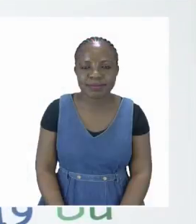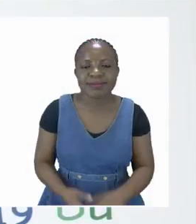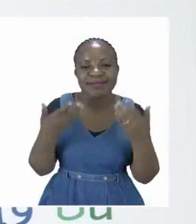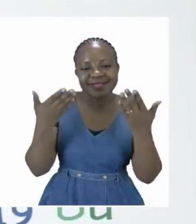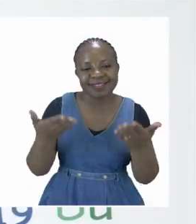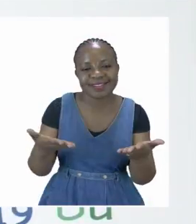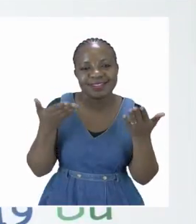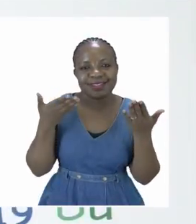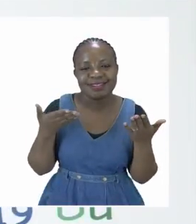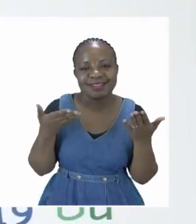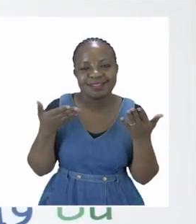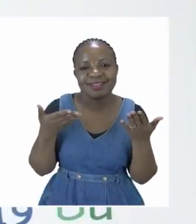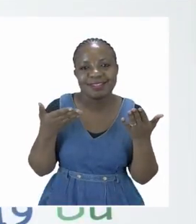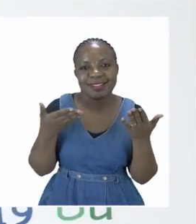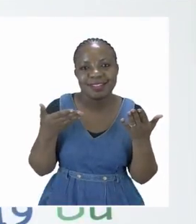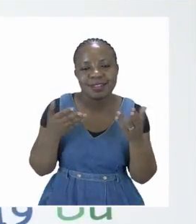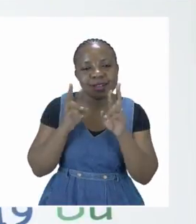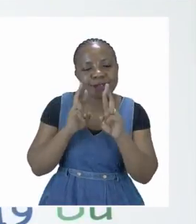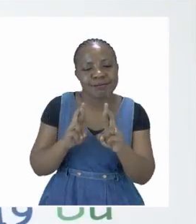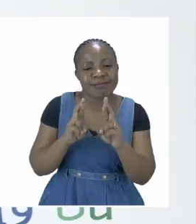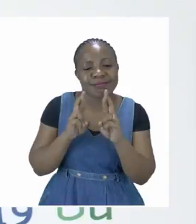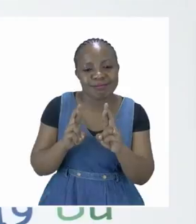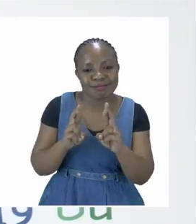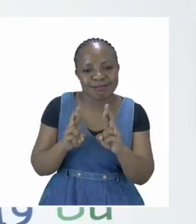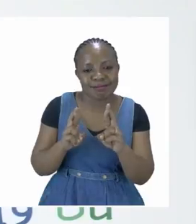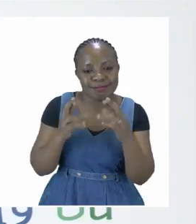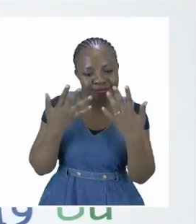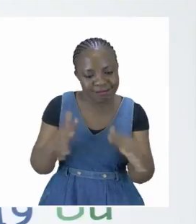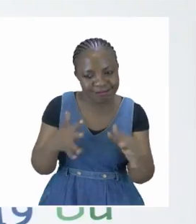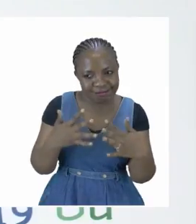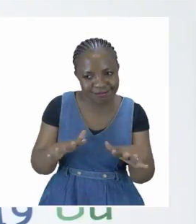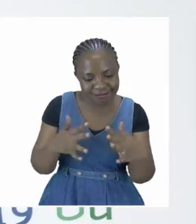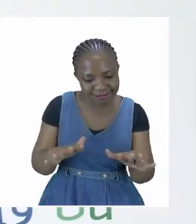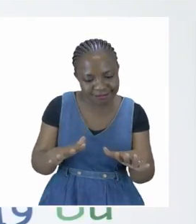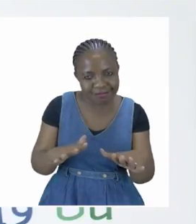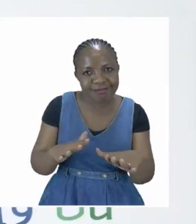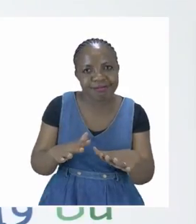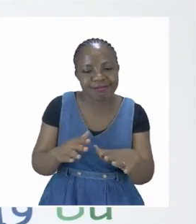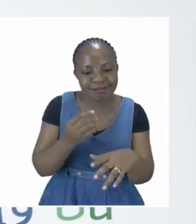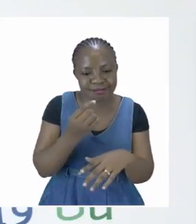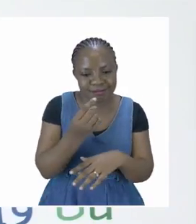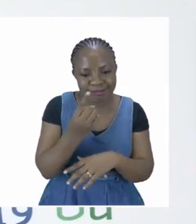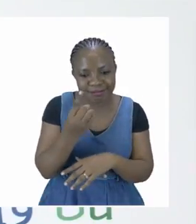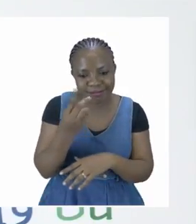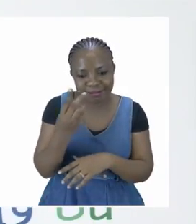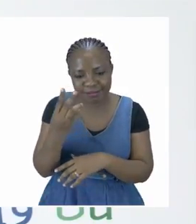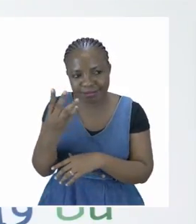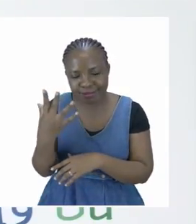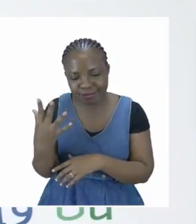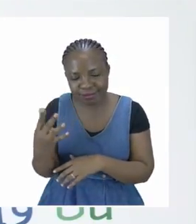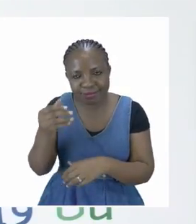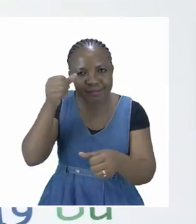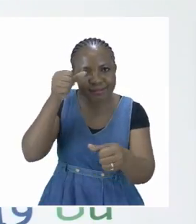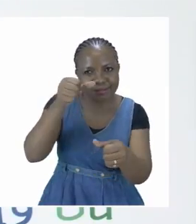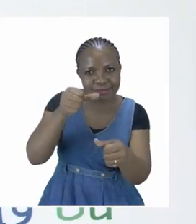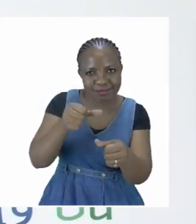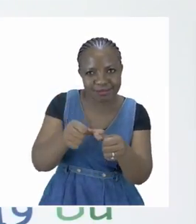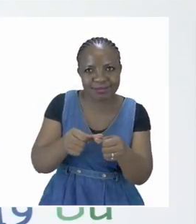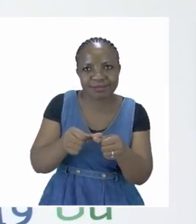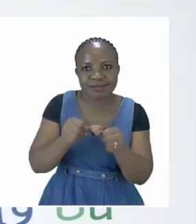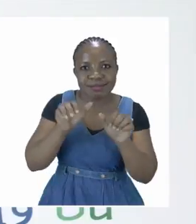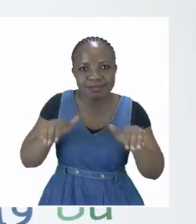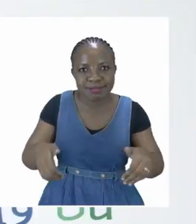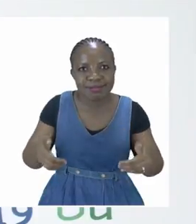Welcome back. I hope you managed to finish all your counting. And remember, boys and girls, you can